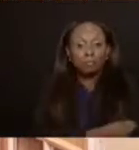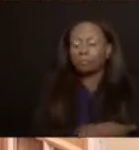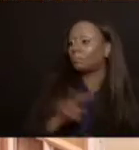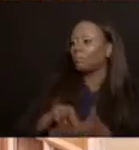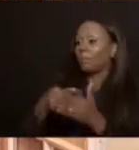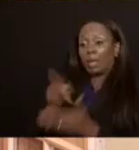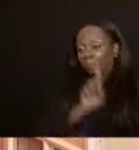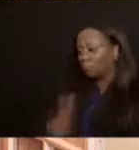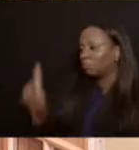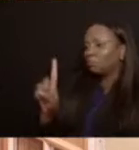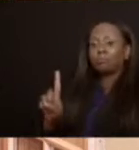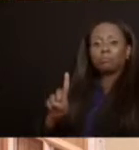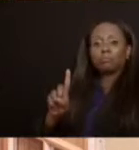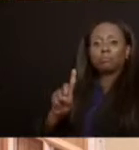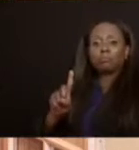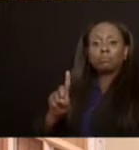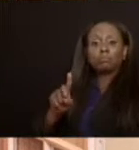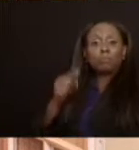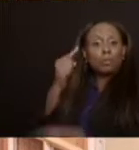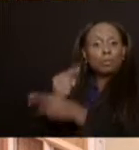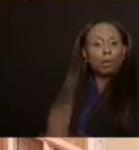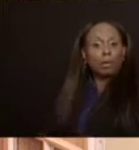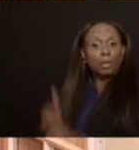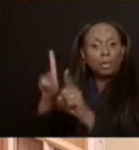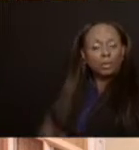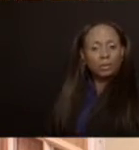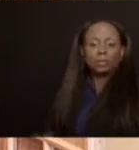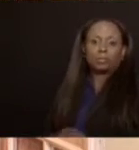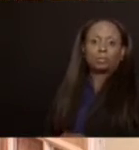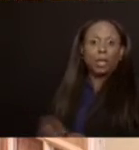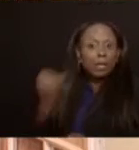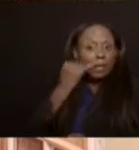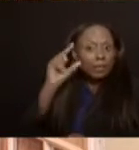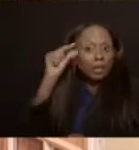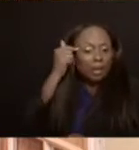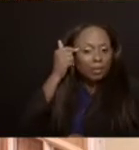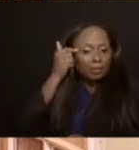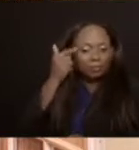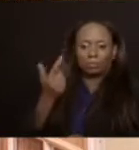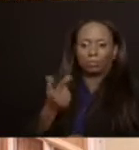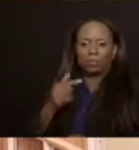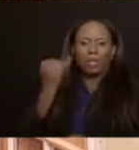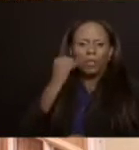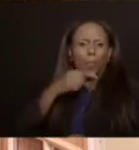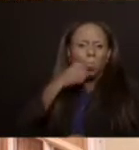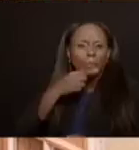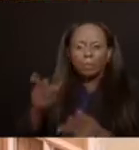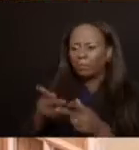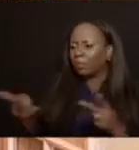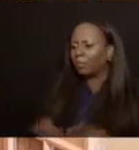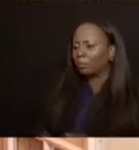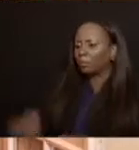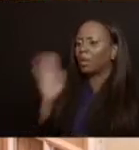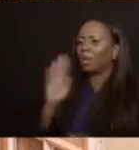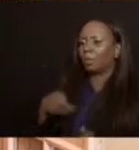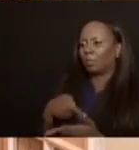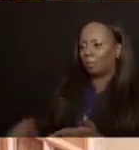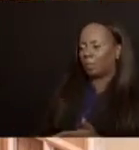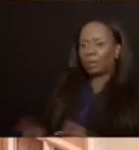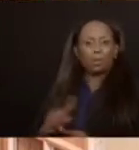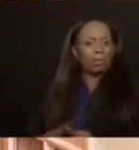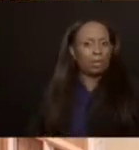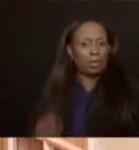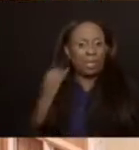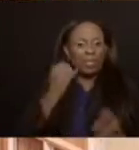as I said, we will take care of the public spaces, but we're not precluding a restaurant or entertainment venue